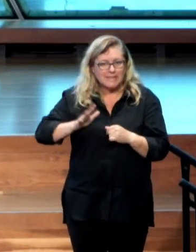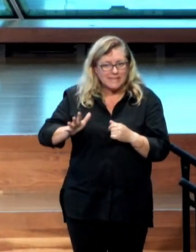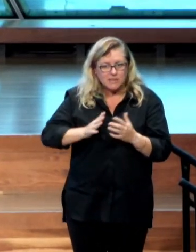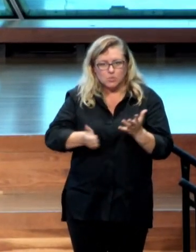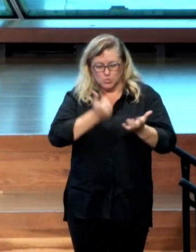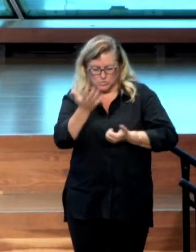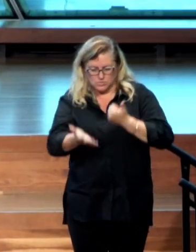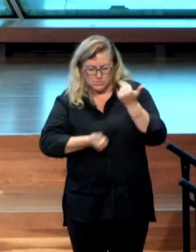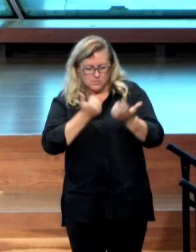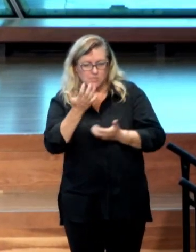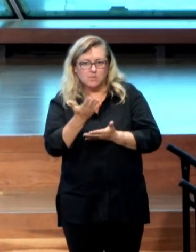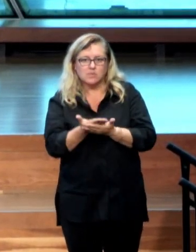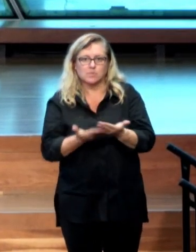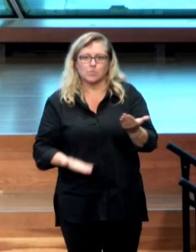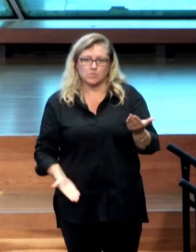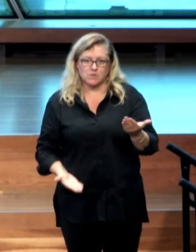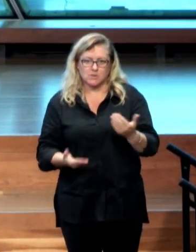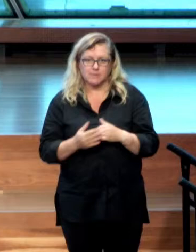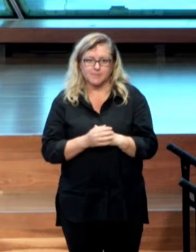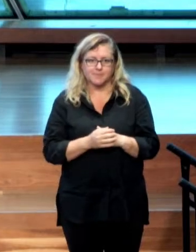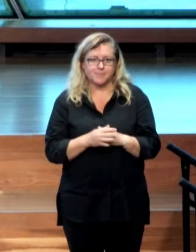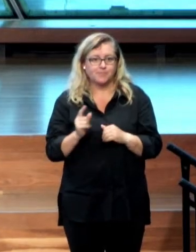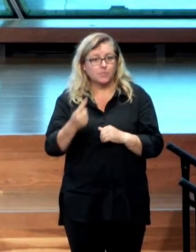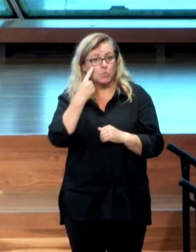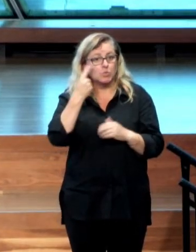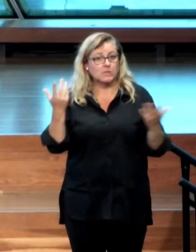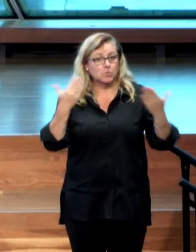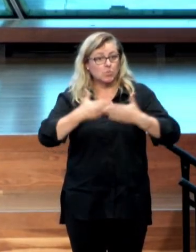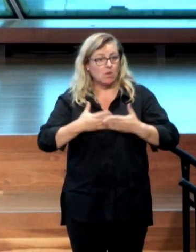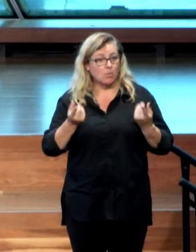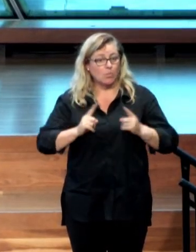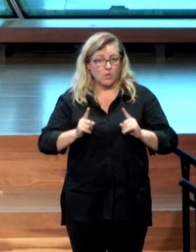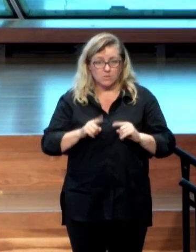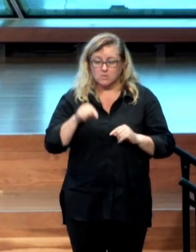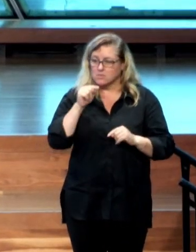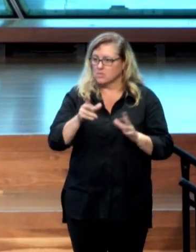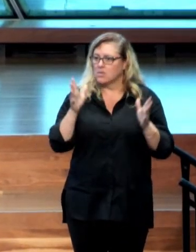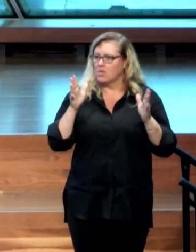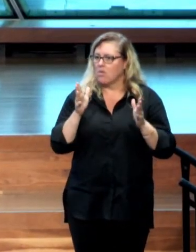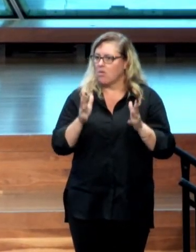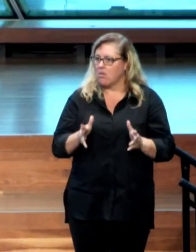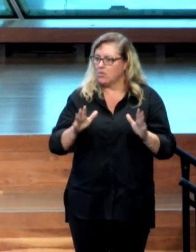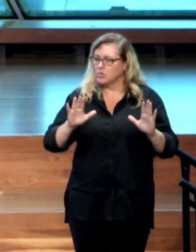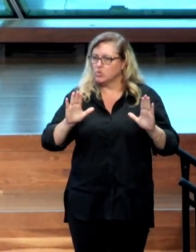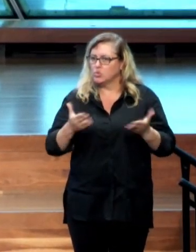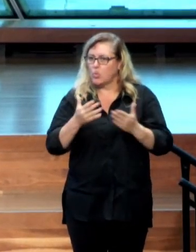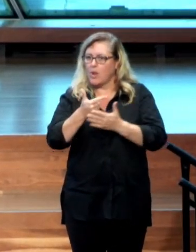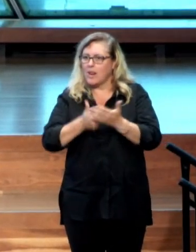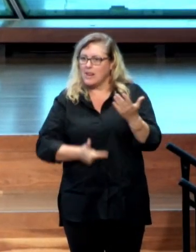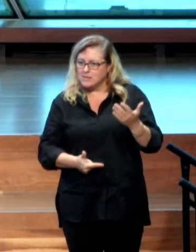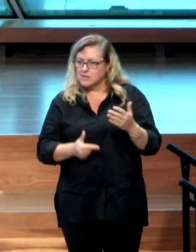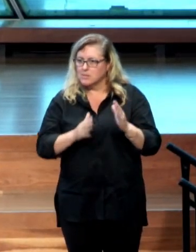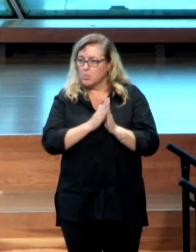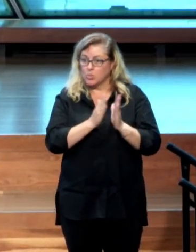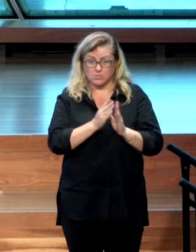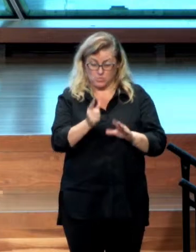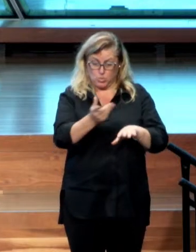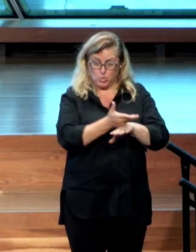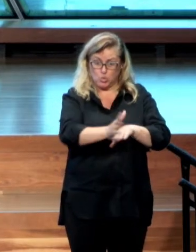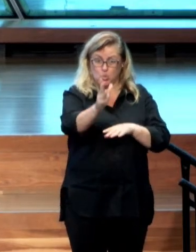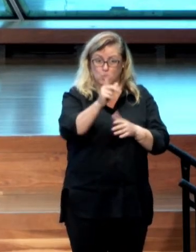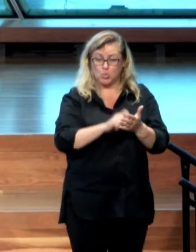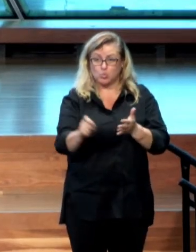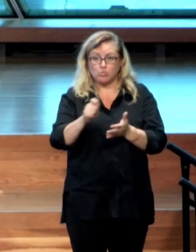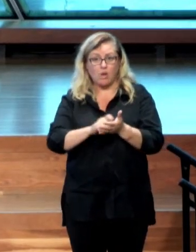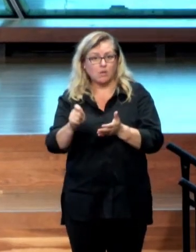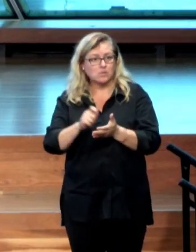stories as well as read them. What you'll see tonight is that many of the shortlisted books are from debut writers compelled to